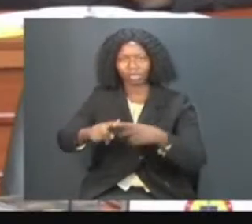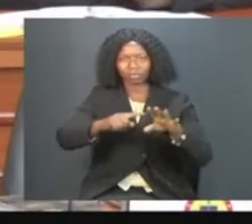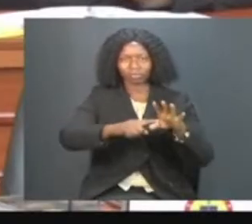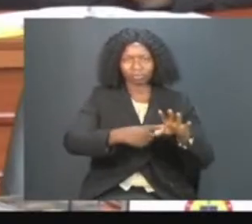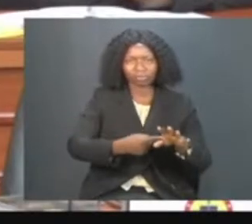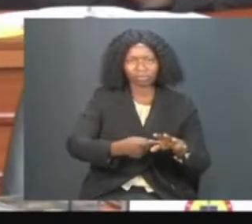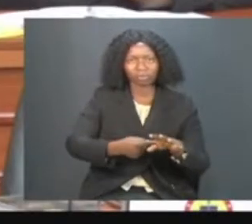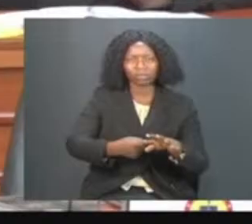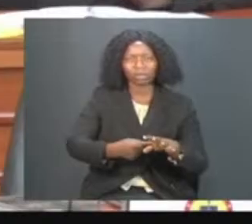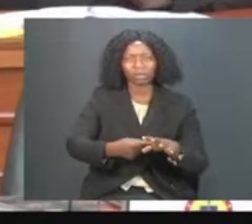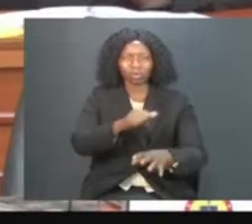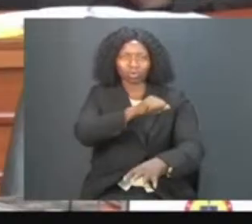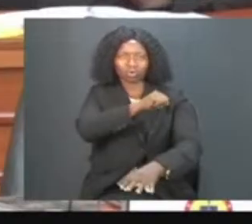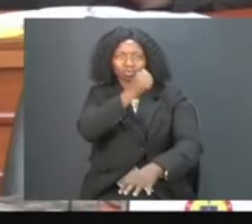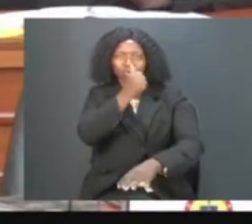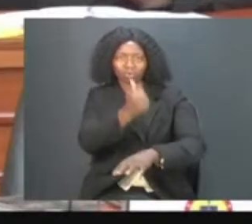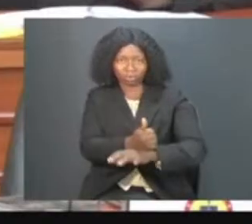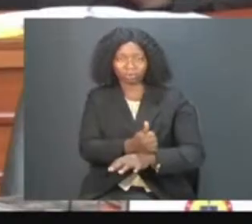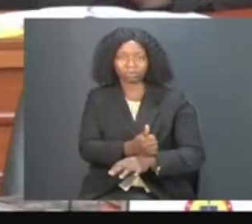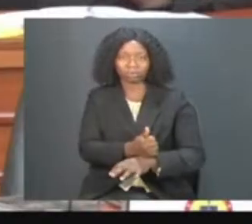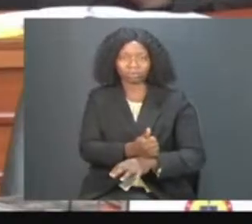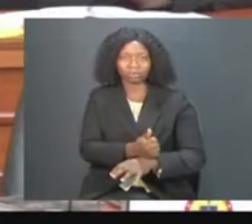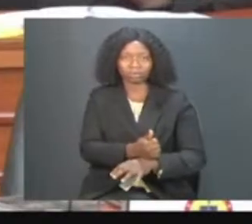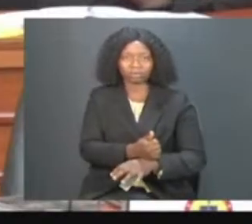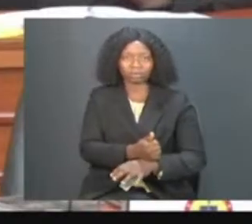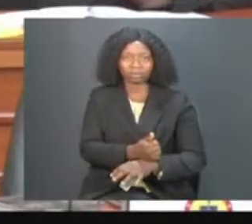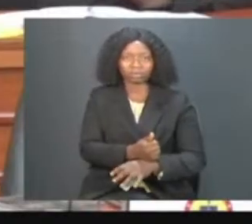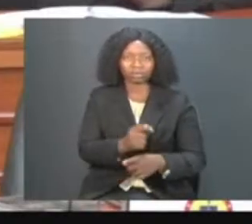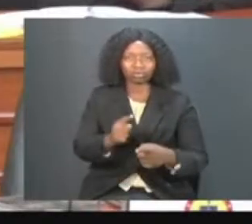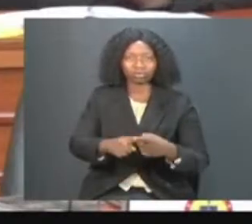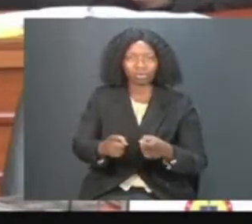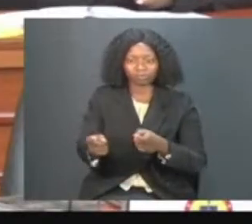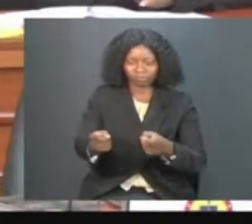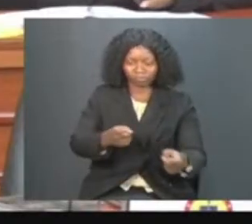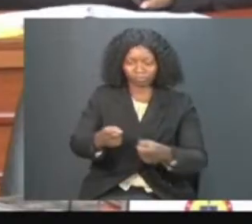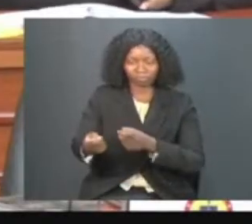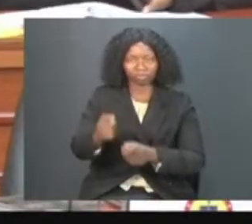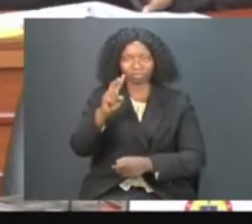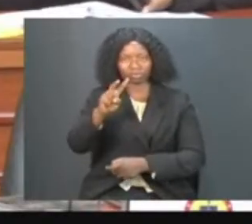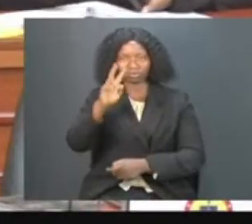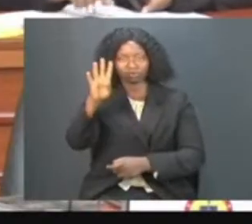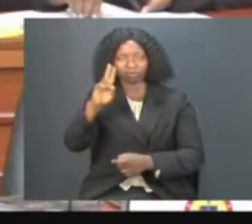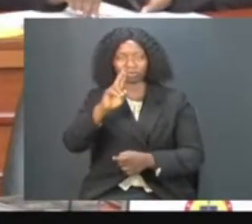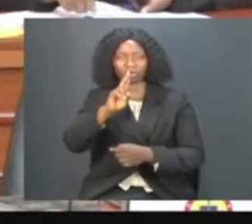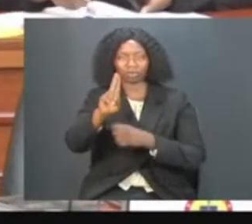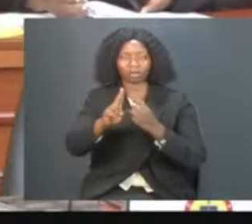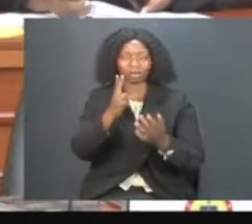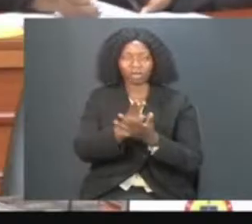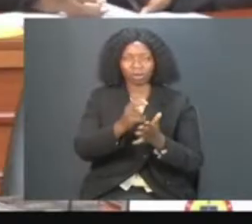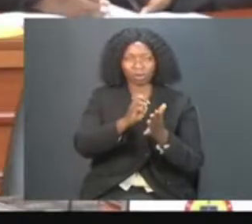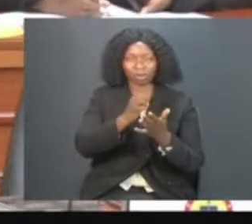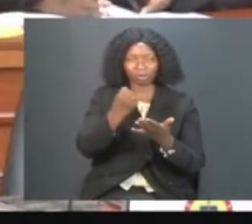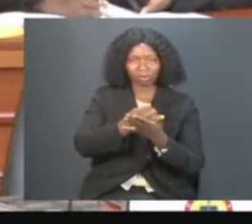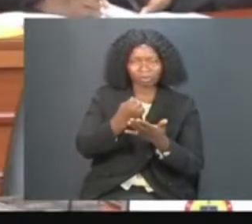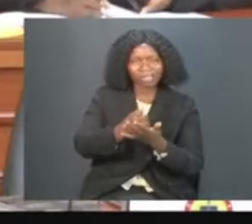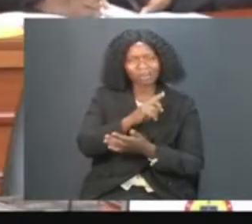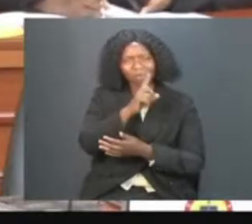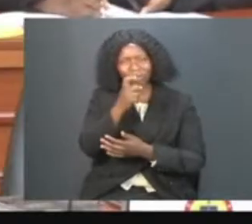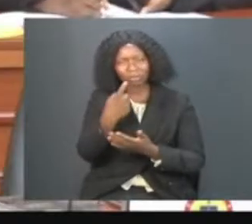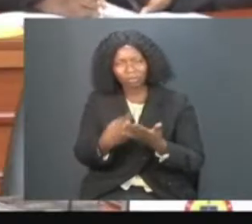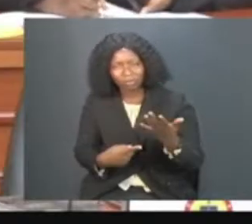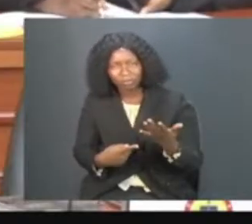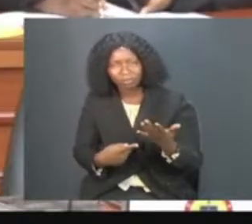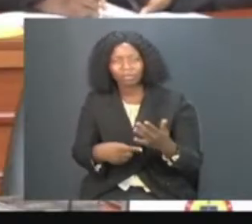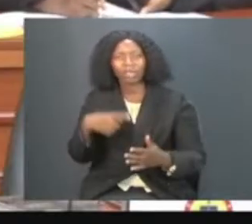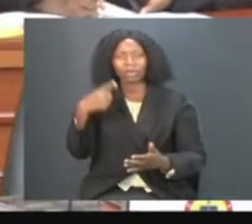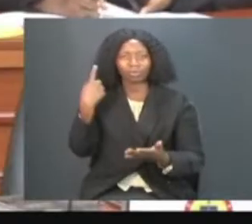an authority to govern the 24-hour economy. And the question is, what